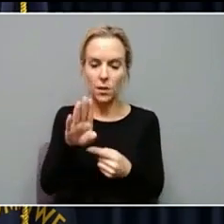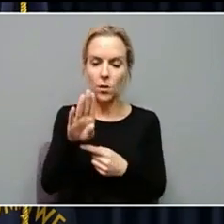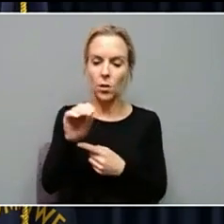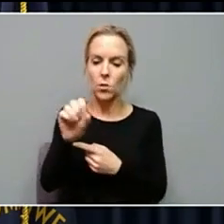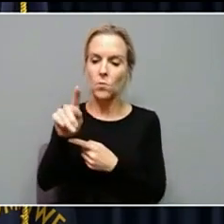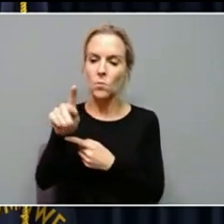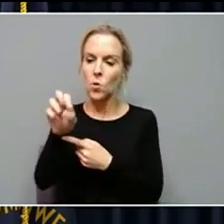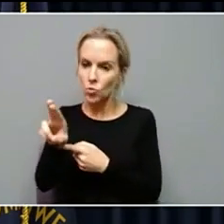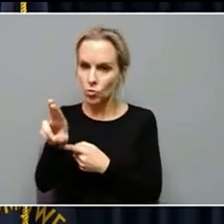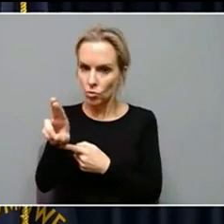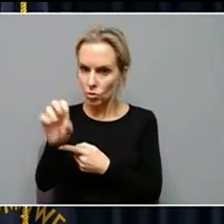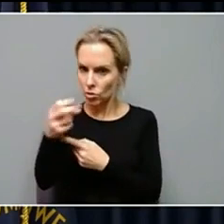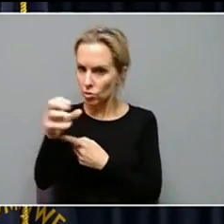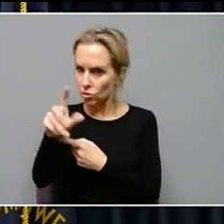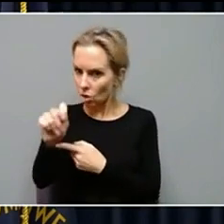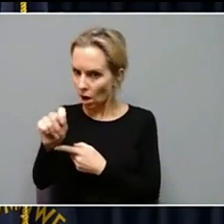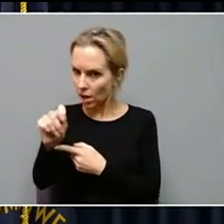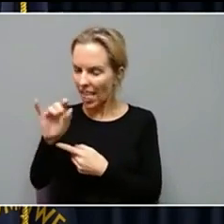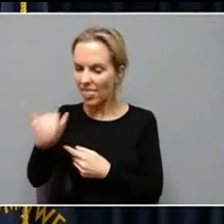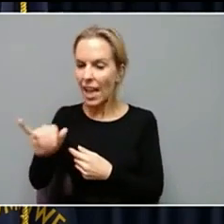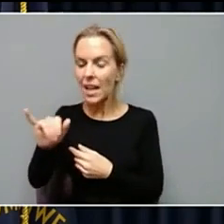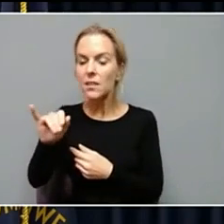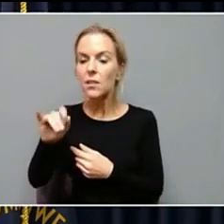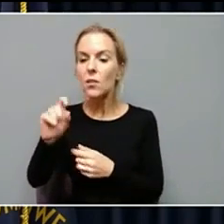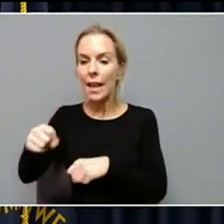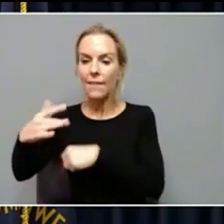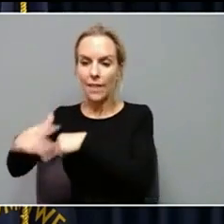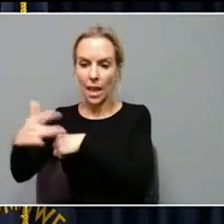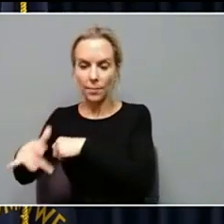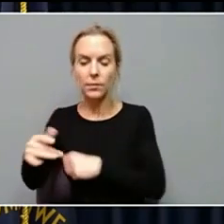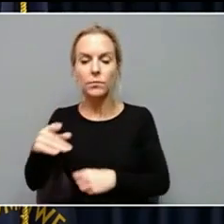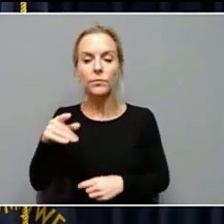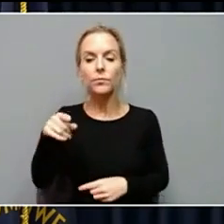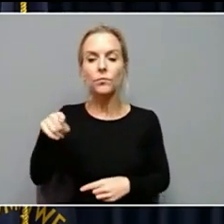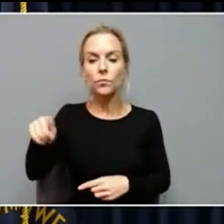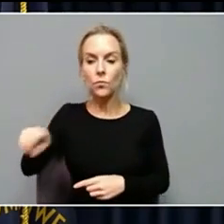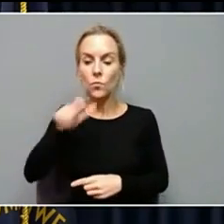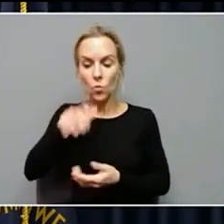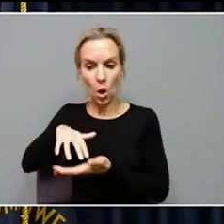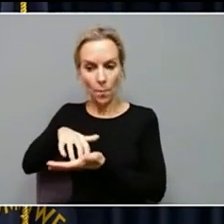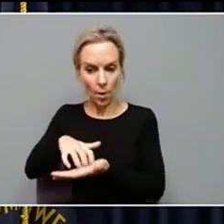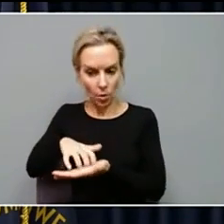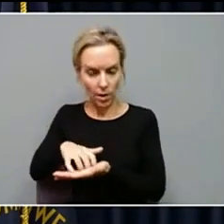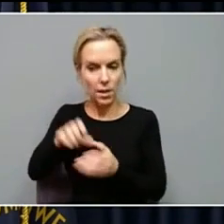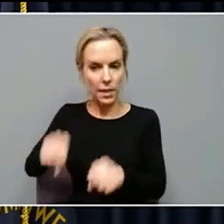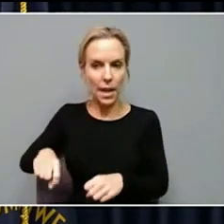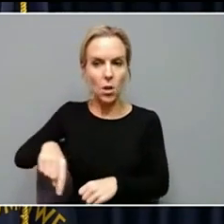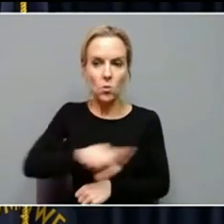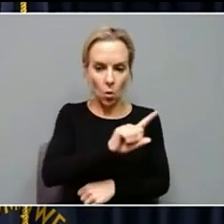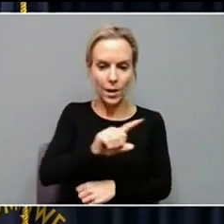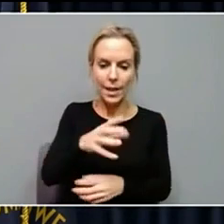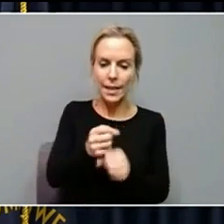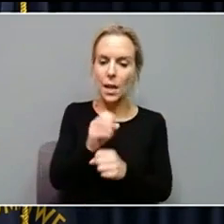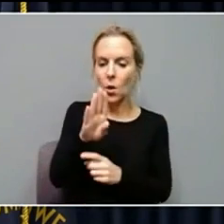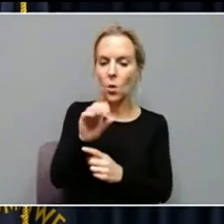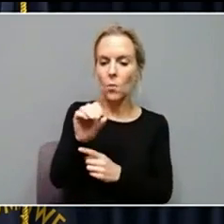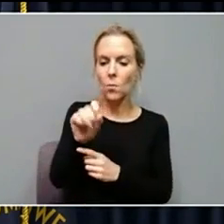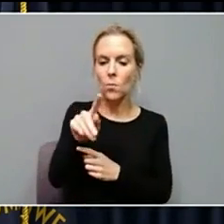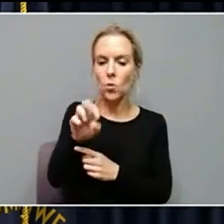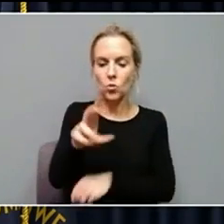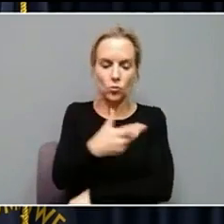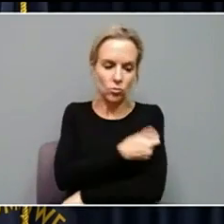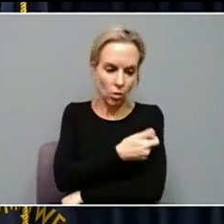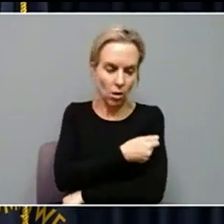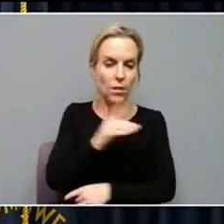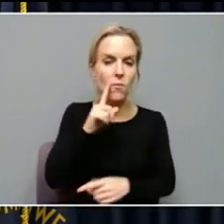let me say, become available. So right now, anybody who's immunocompromised can go in and get a booster shot. And all of our nursing homes,